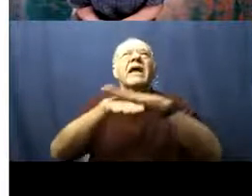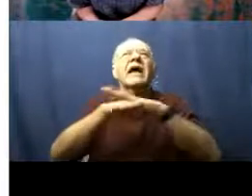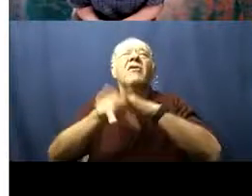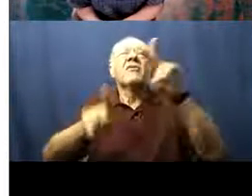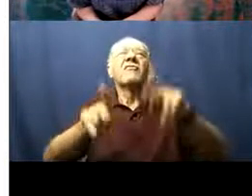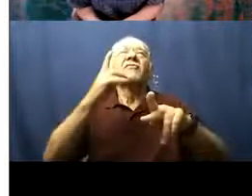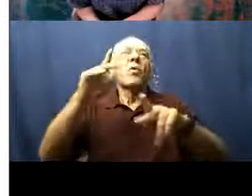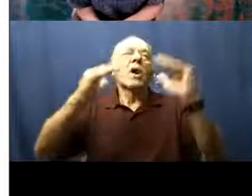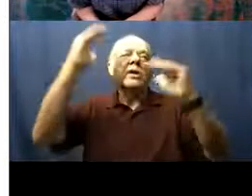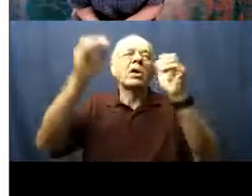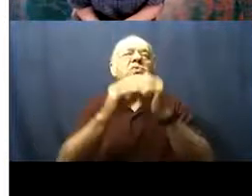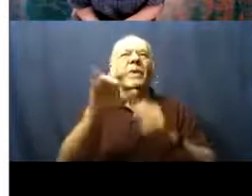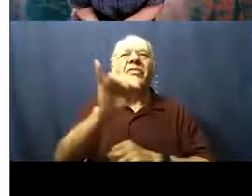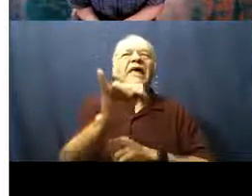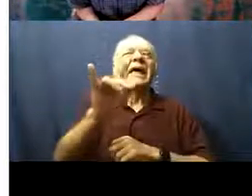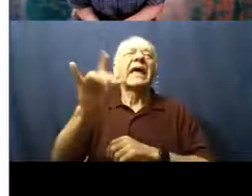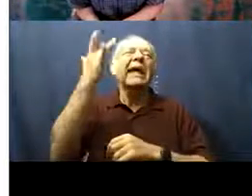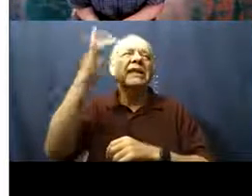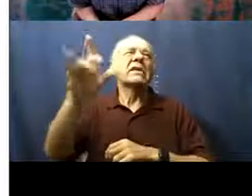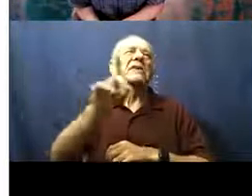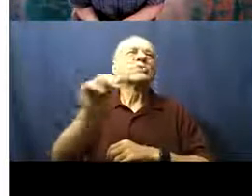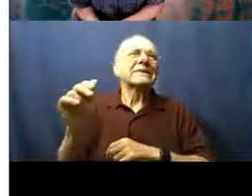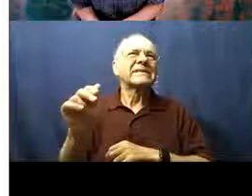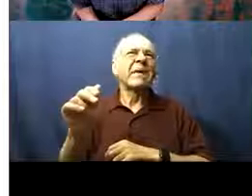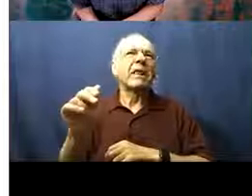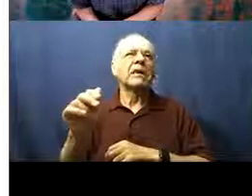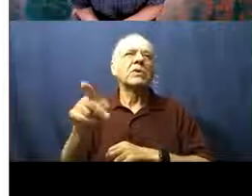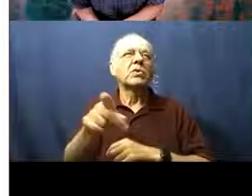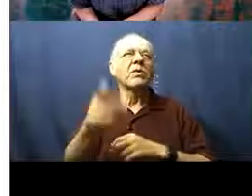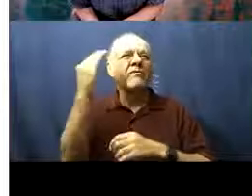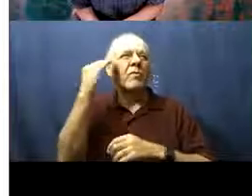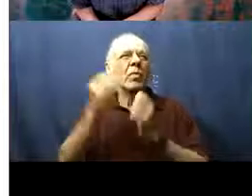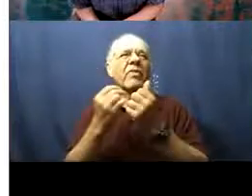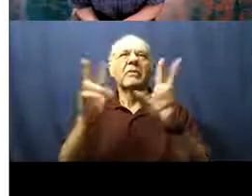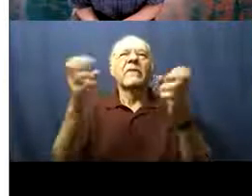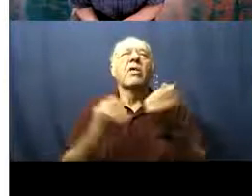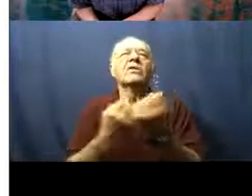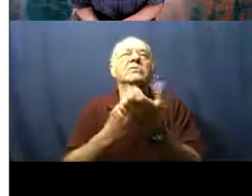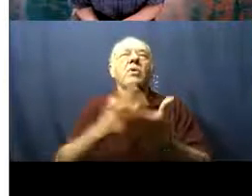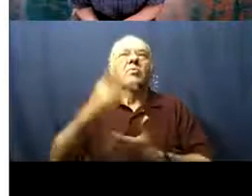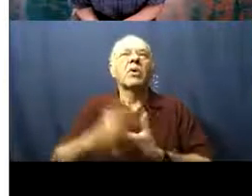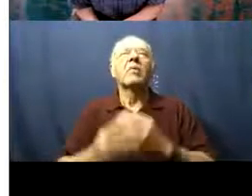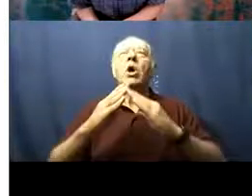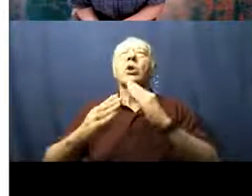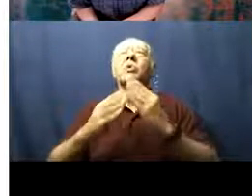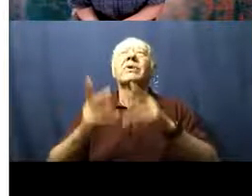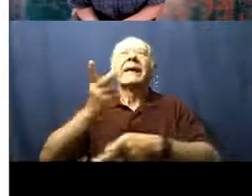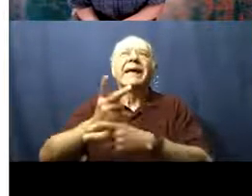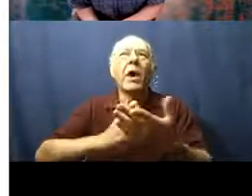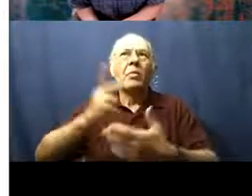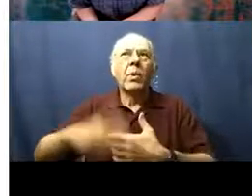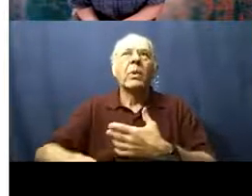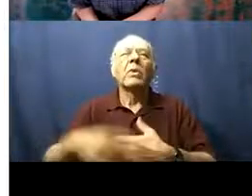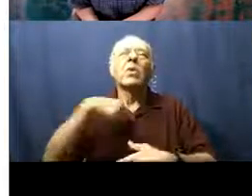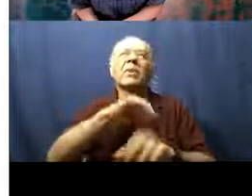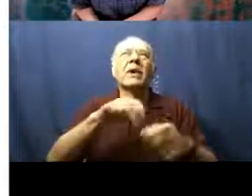and developmental disabilities. I think many of you are familiar with the supports program and the community care program, and we have been